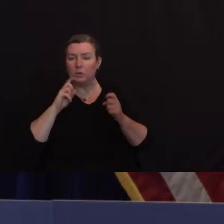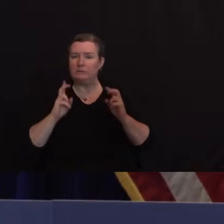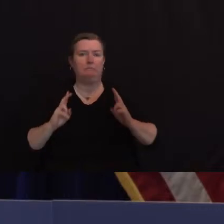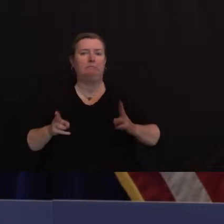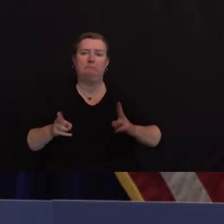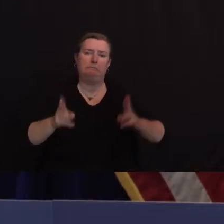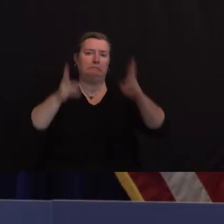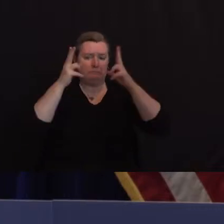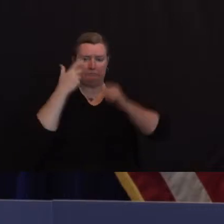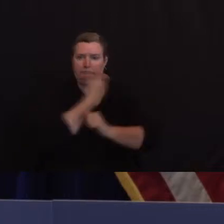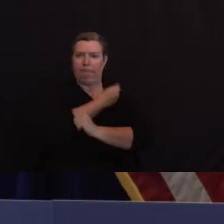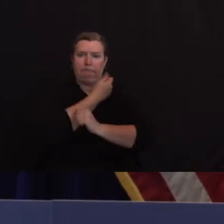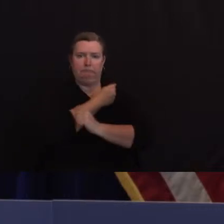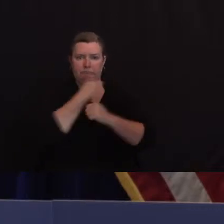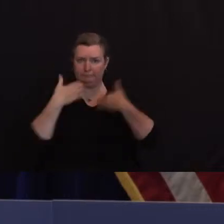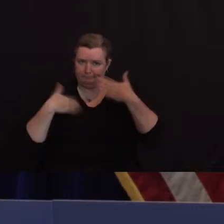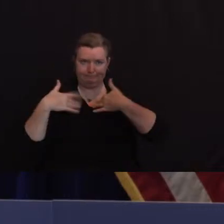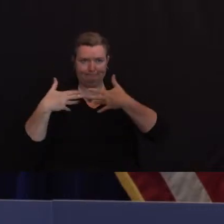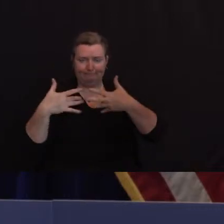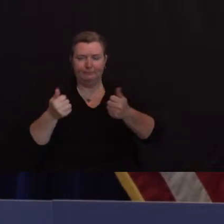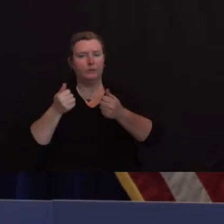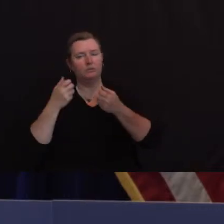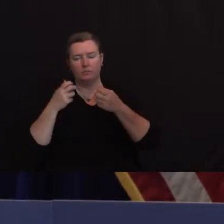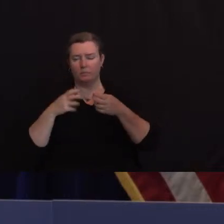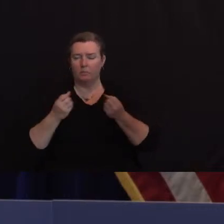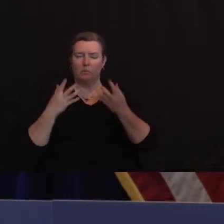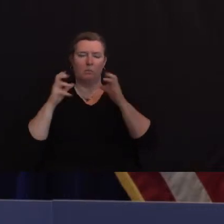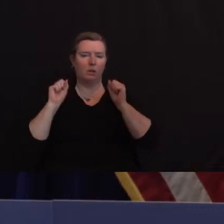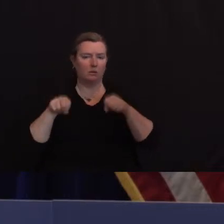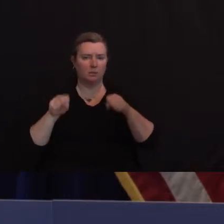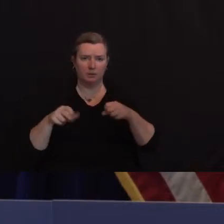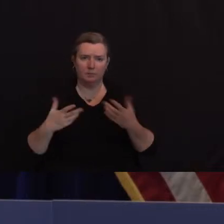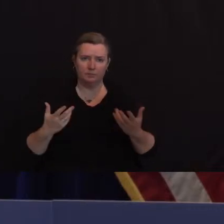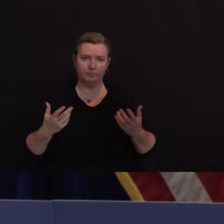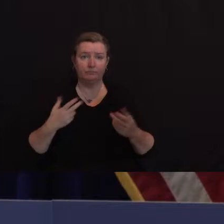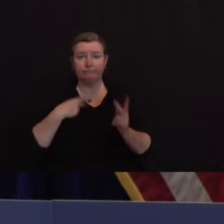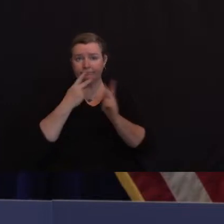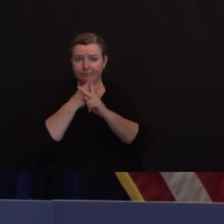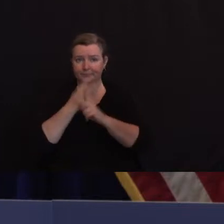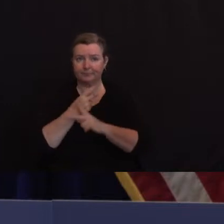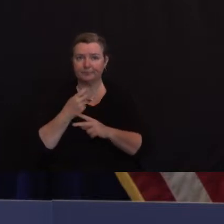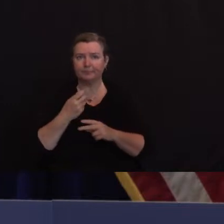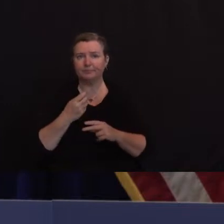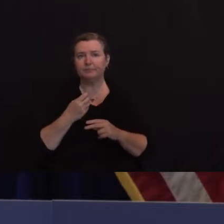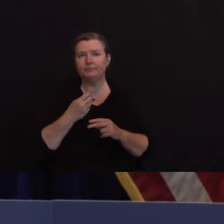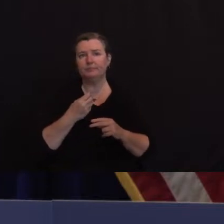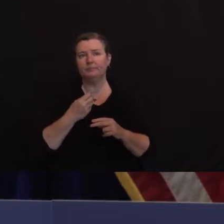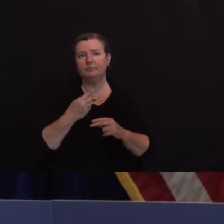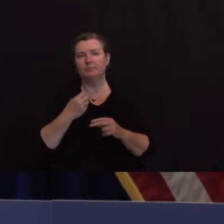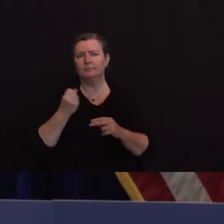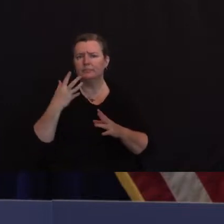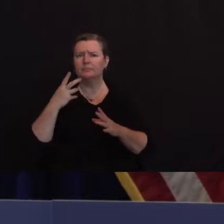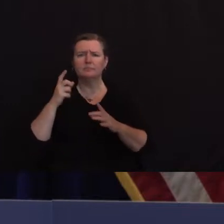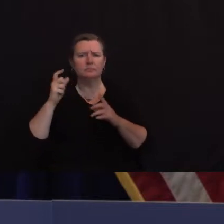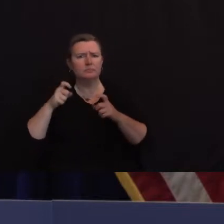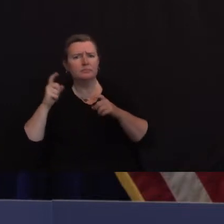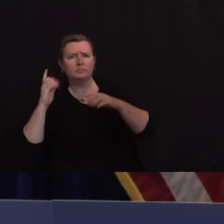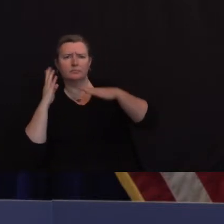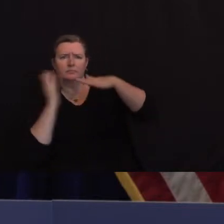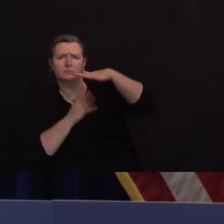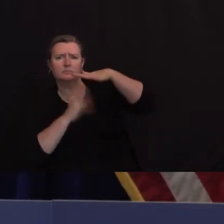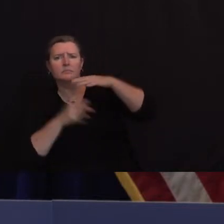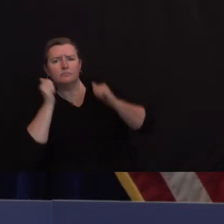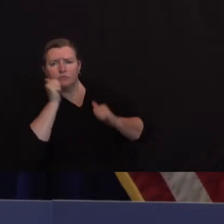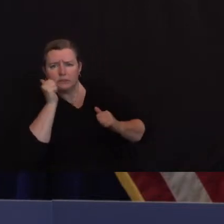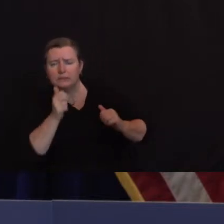identify what the throughput has to be on a daily basis to make sure that everyone in New Jersey that's eligible to get